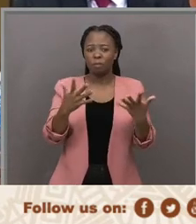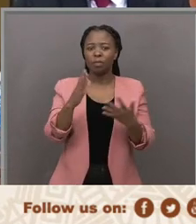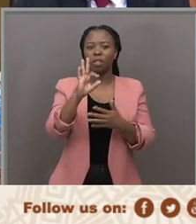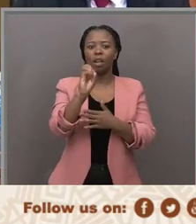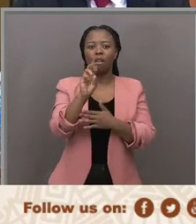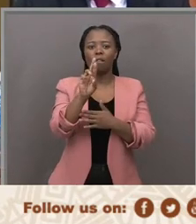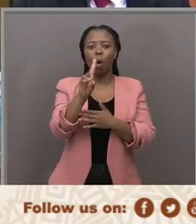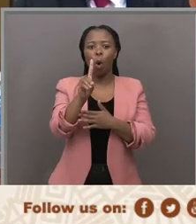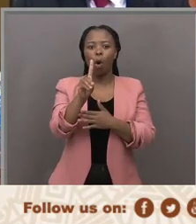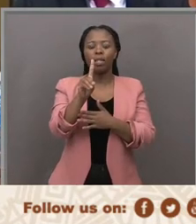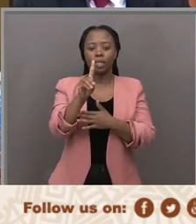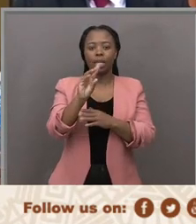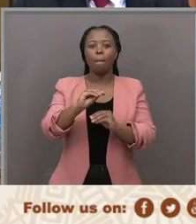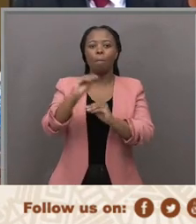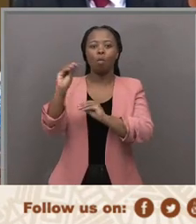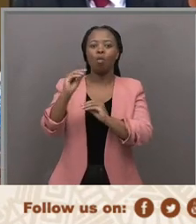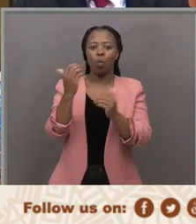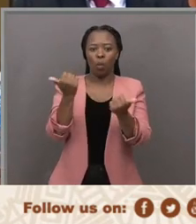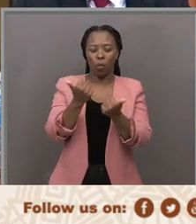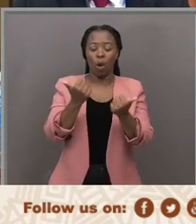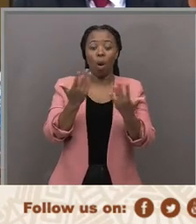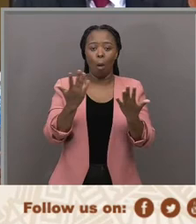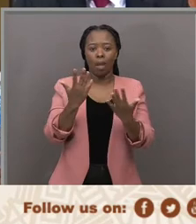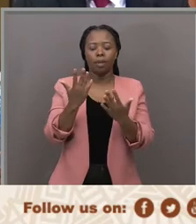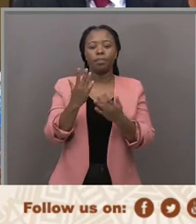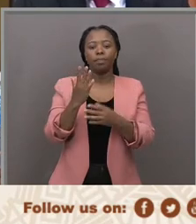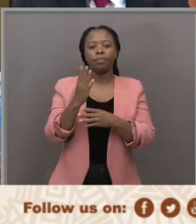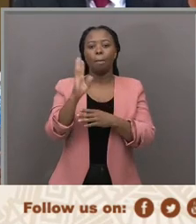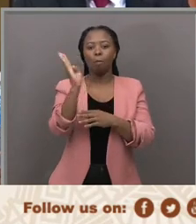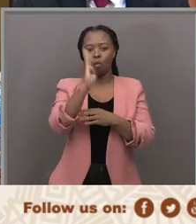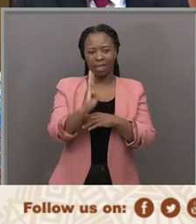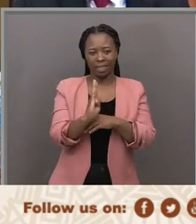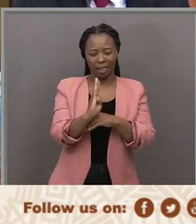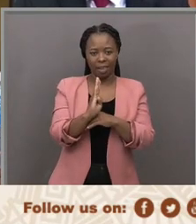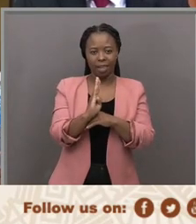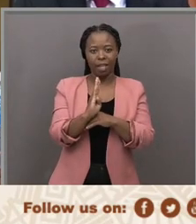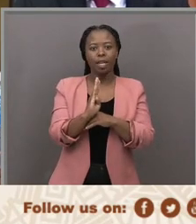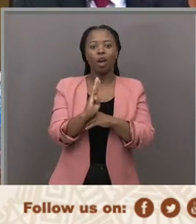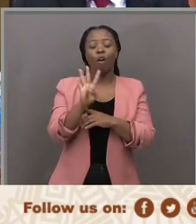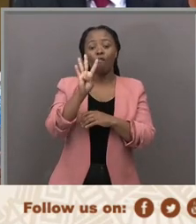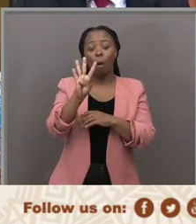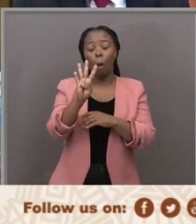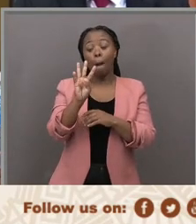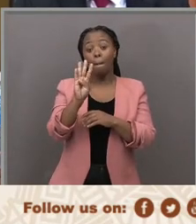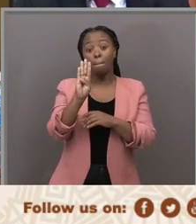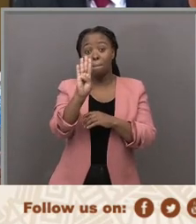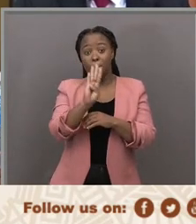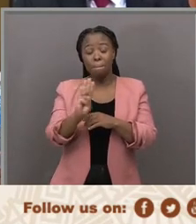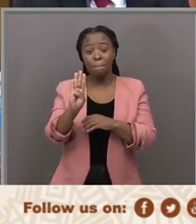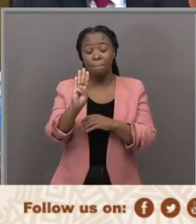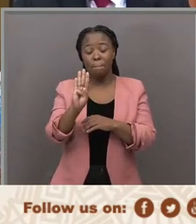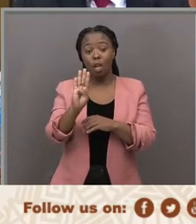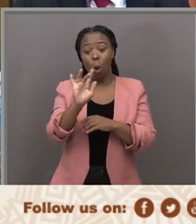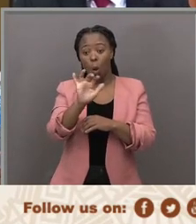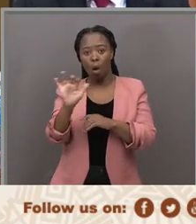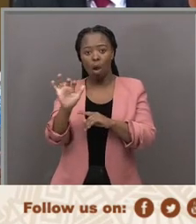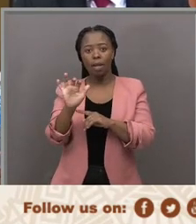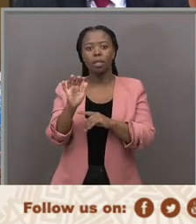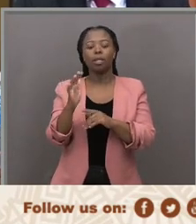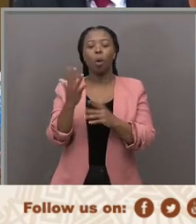of Brazil, pulled out 4 billion rands out of Brazil to decide where to